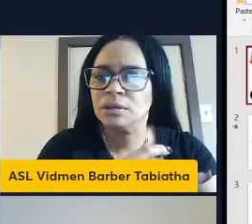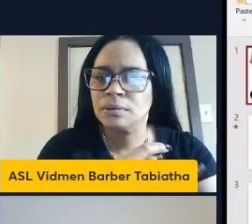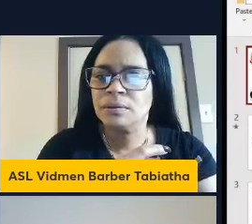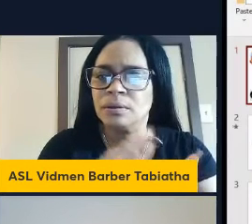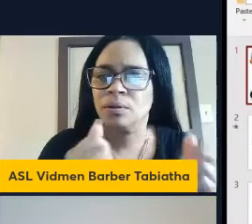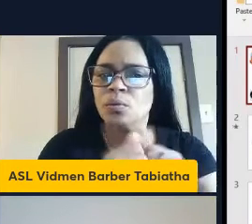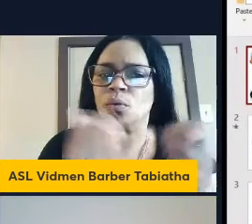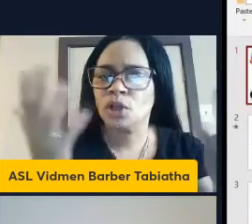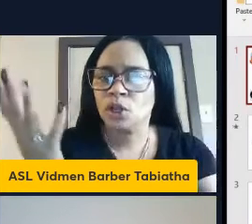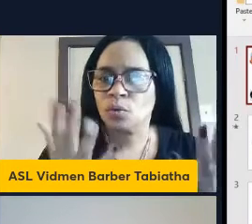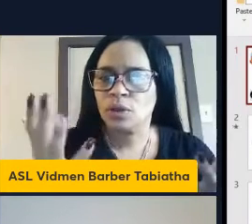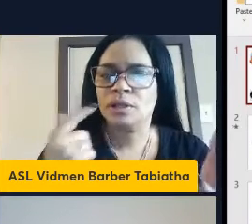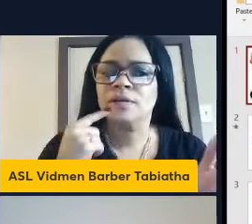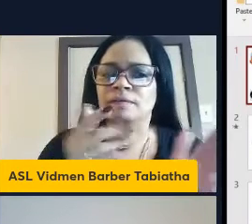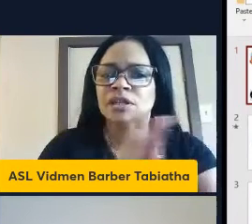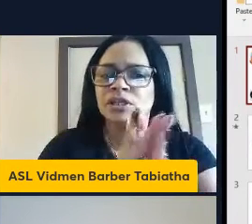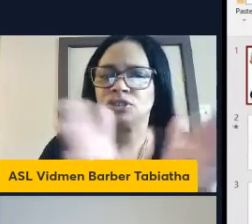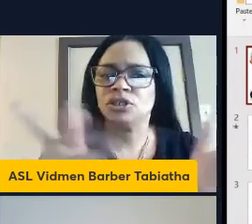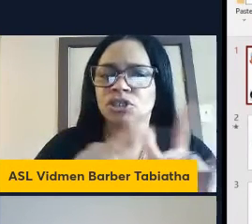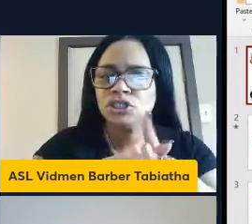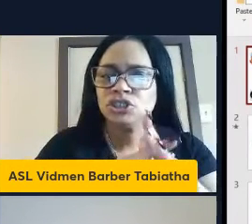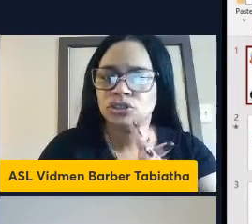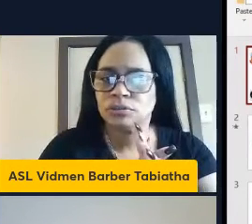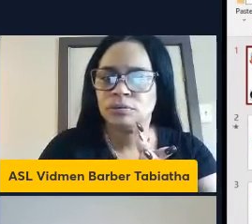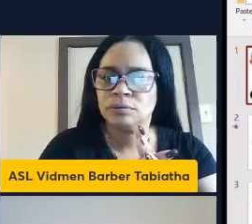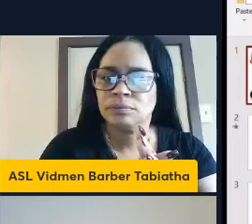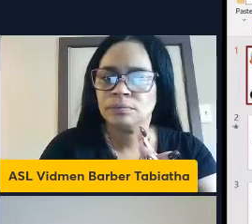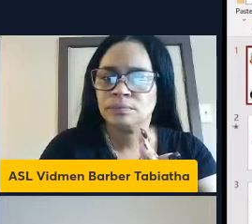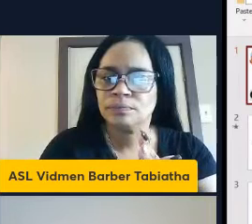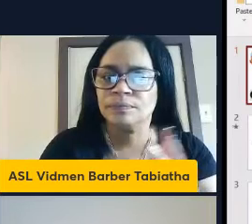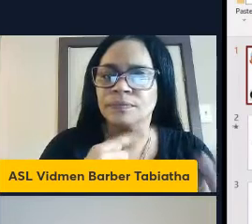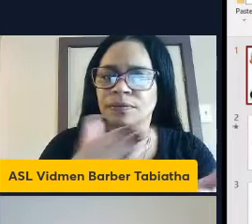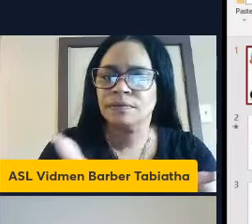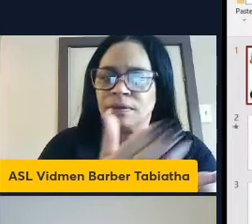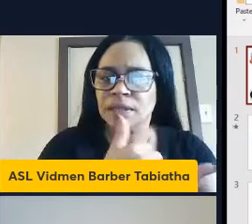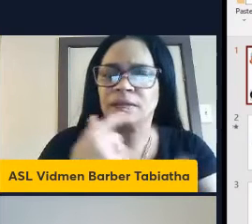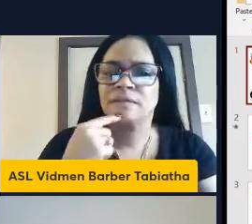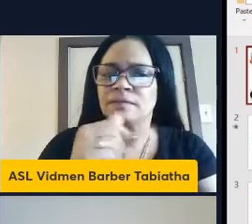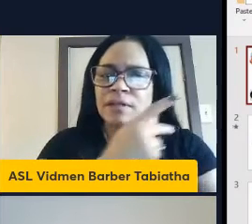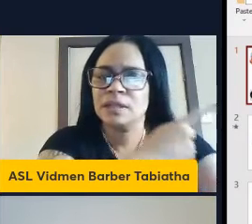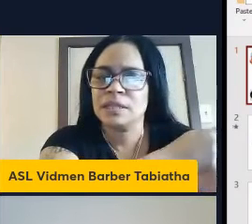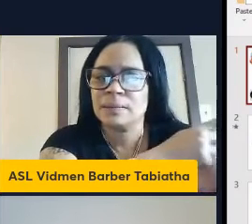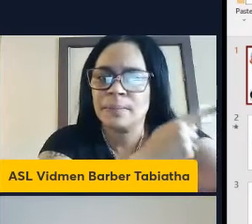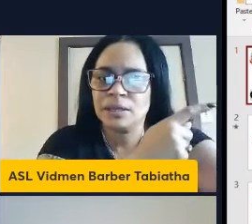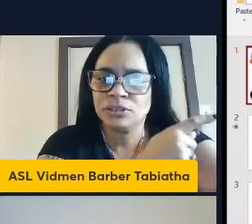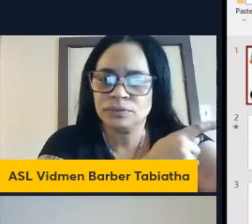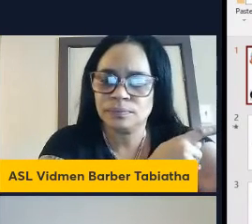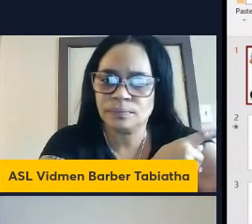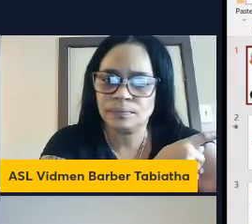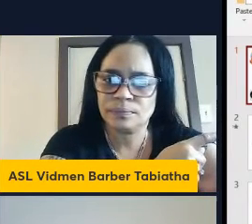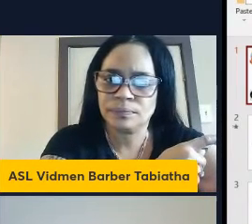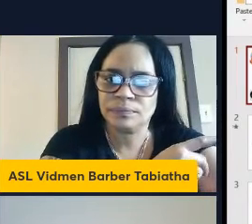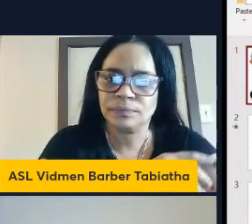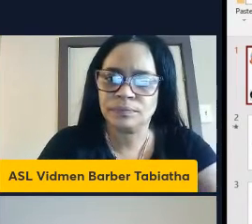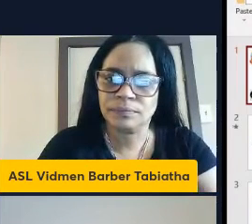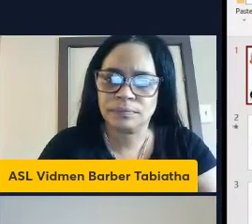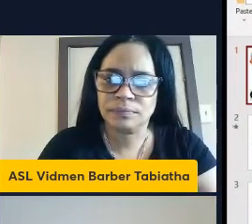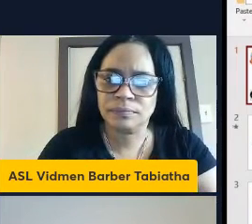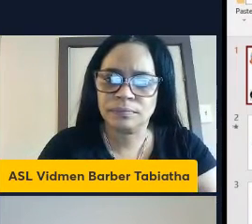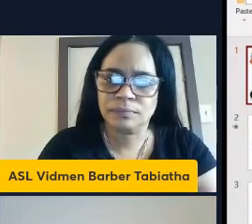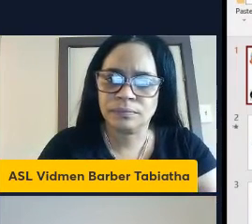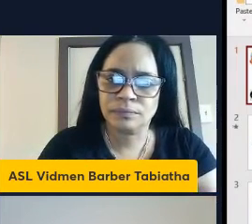the generation actually starts when blood sample is collected from either a patient or healthy donor. And this